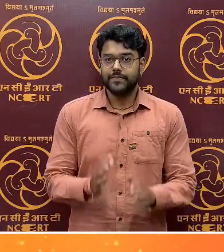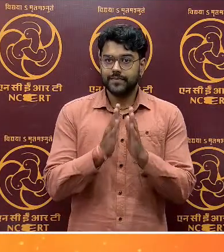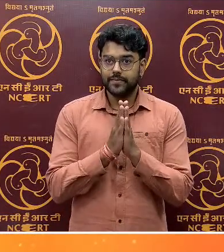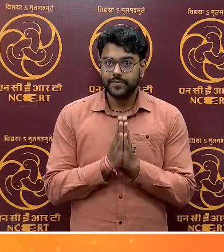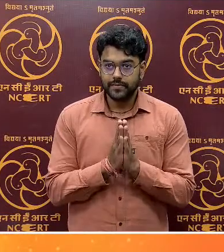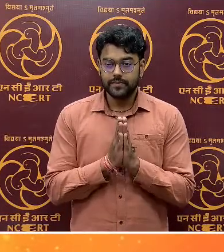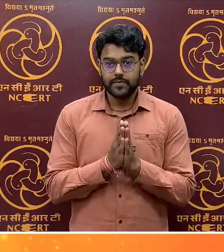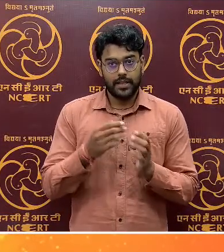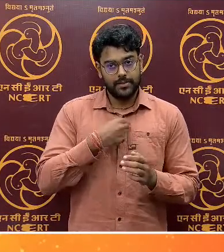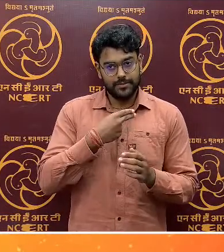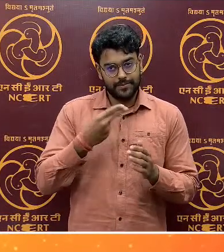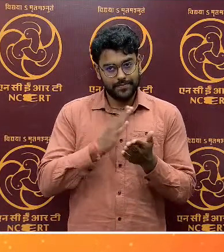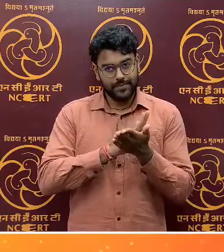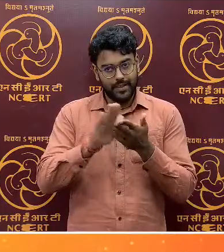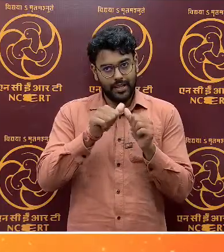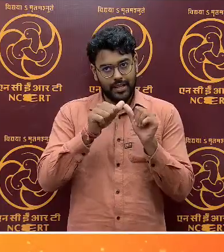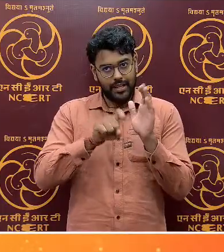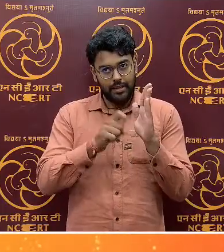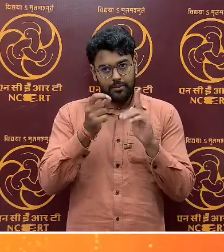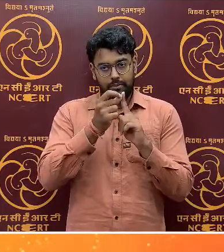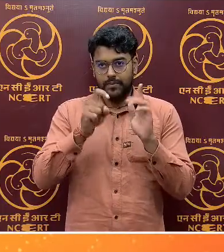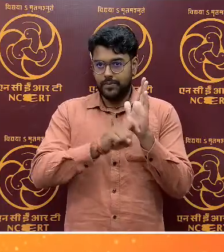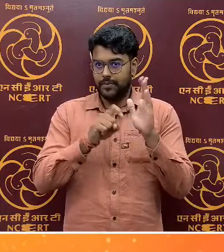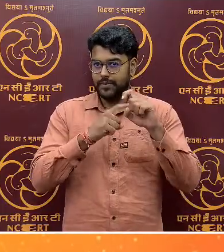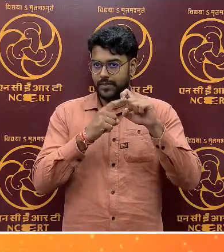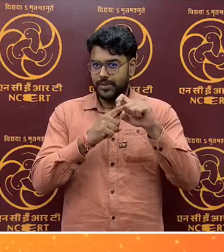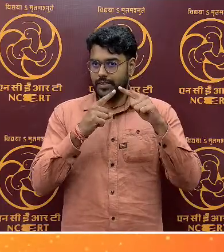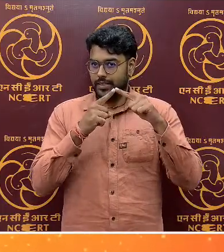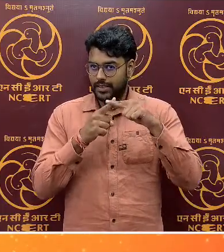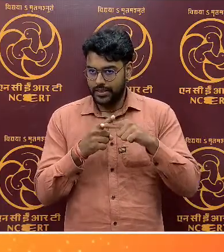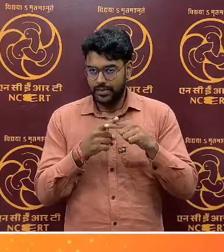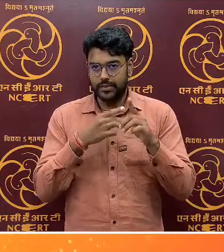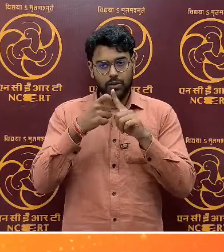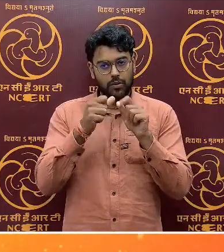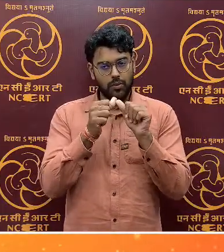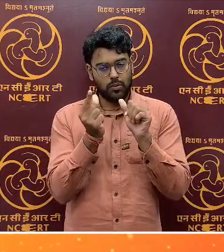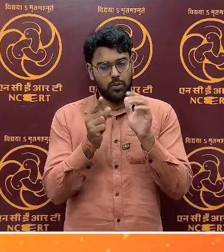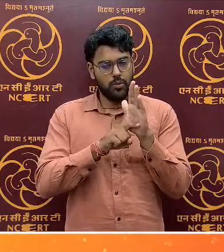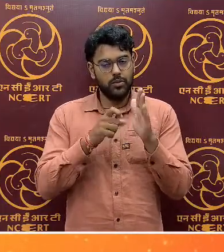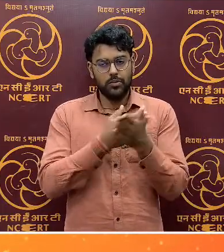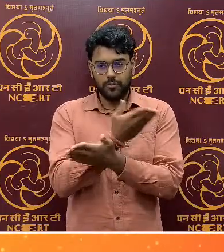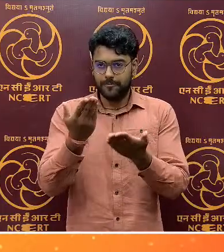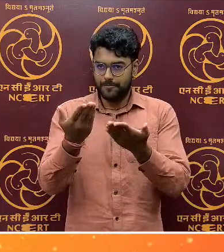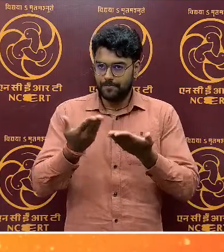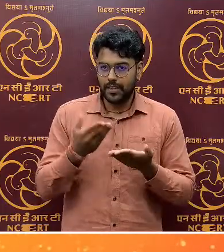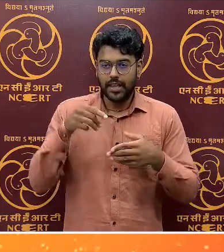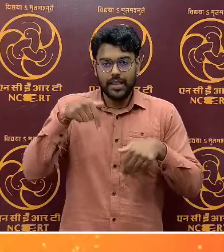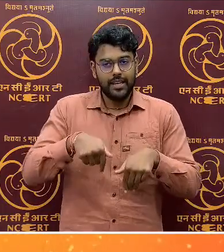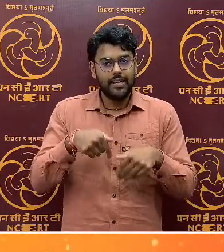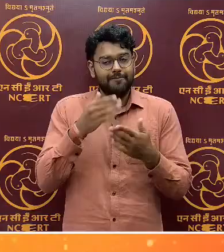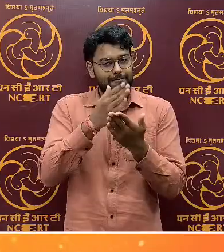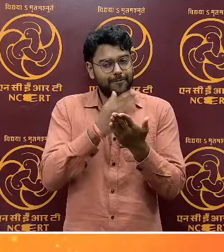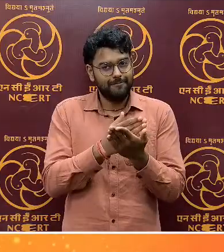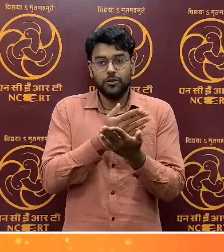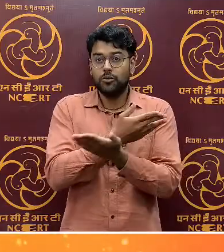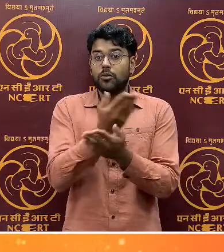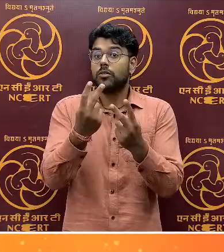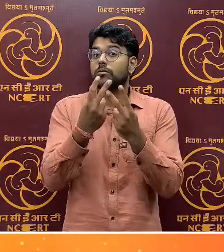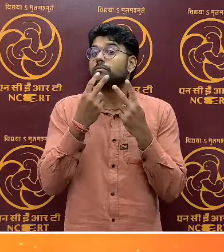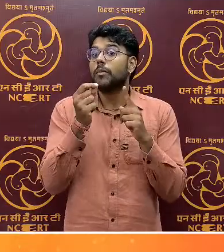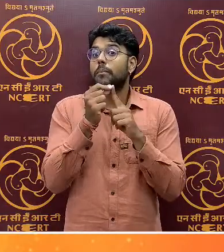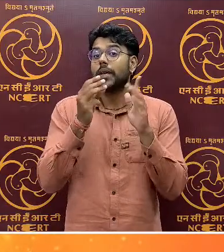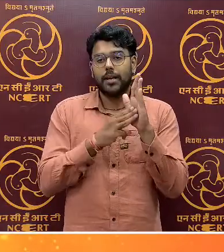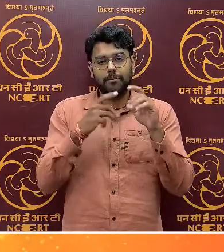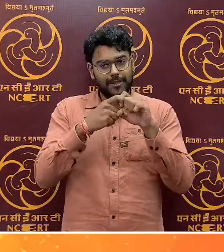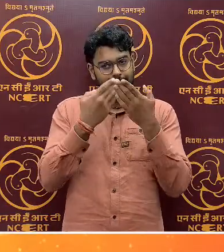Namaskar. I'm Harpreet Kaur and I welcome you all to our live and interactive session. You're watching us on PME Vidya channel number 8 and also